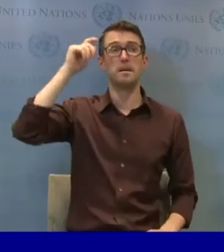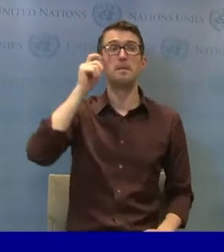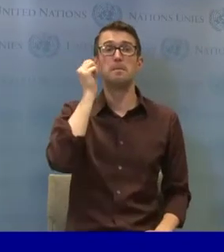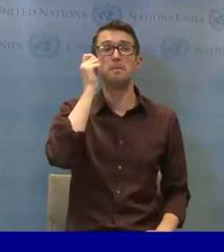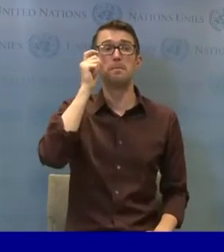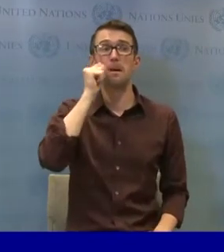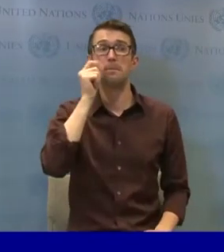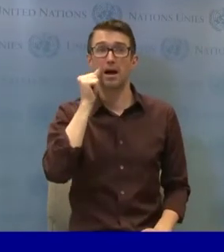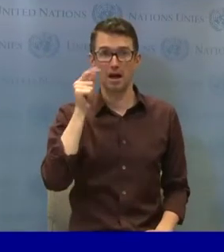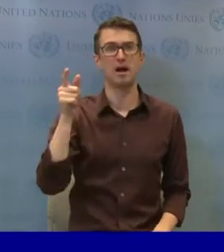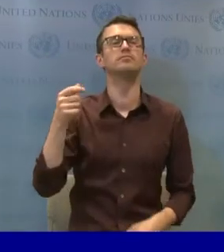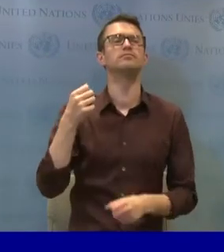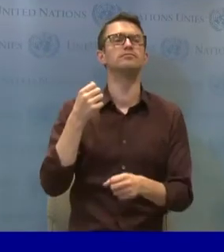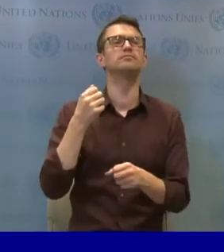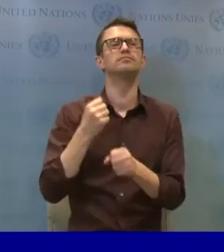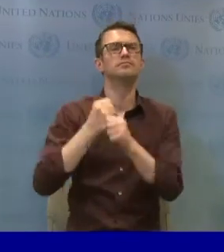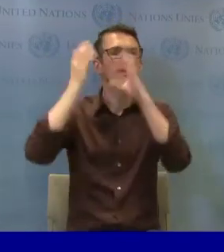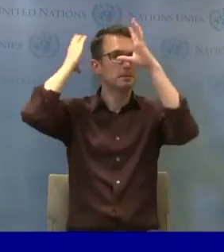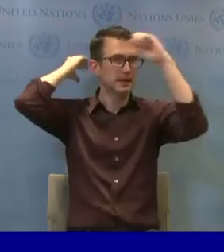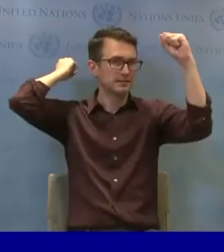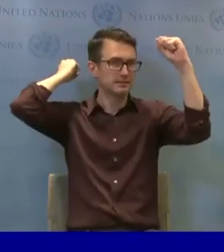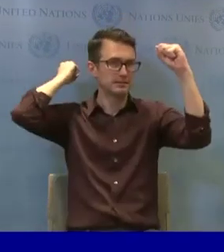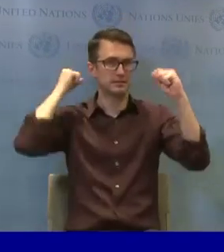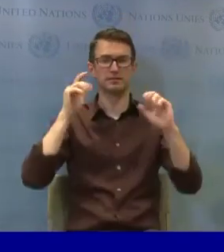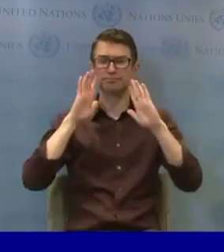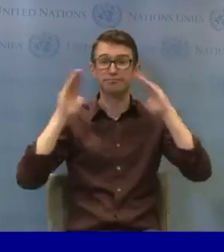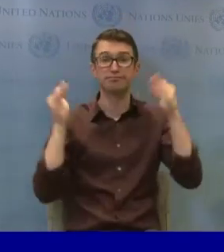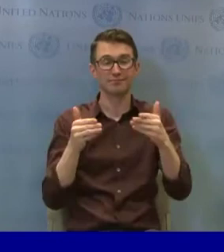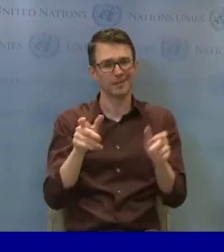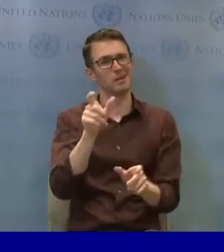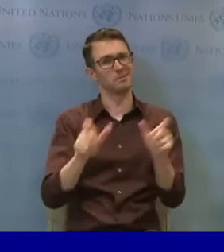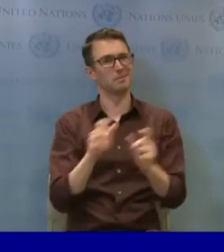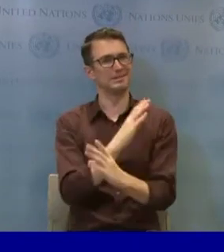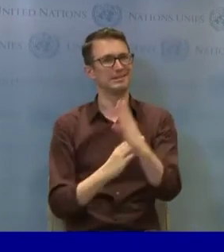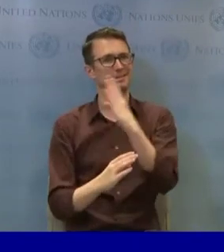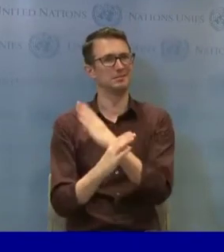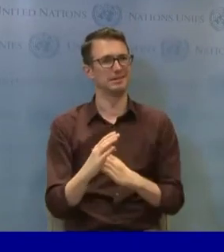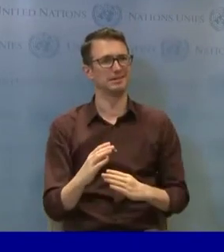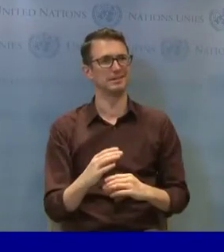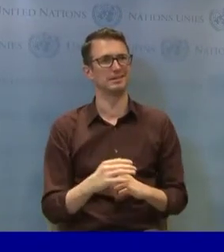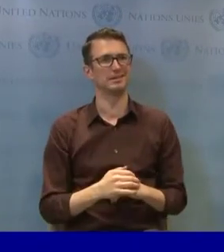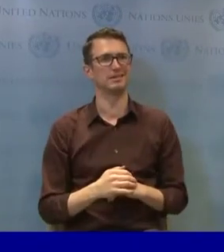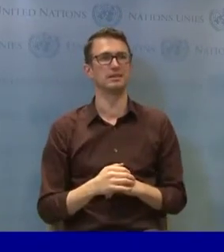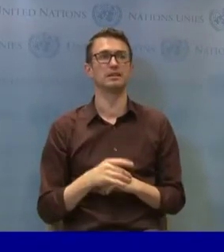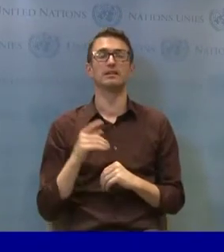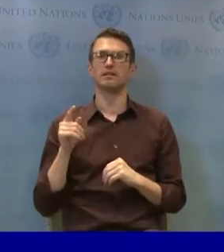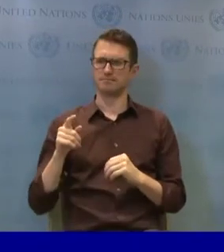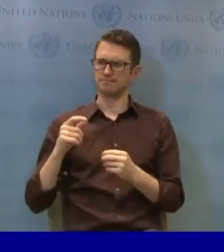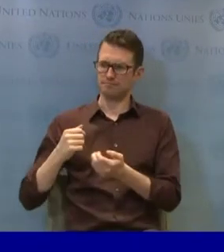led to the elaboration and adoption of the Convention on the Rights of Persons with Disabilities.